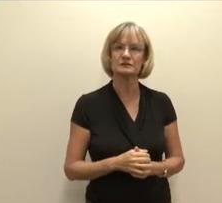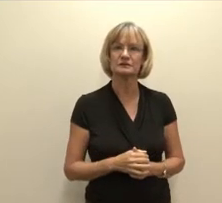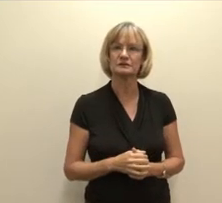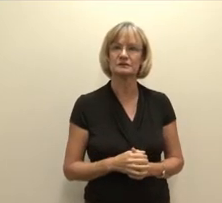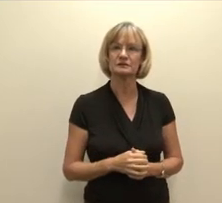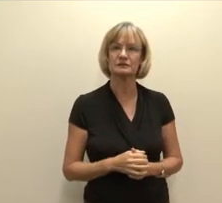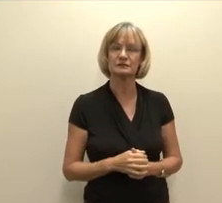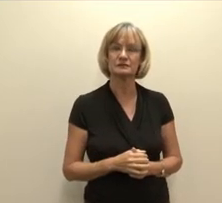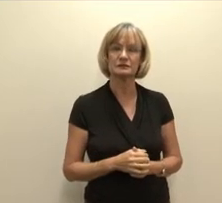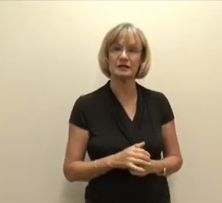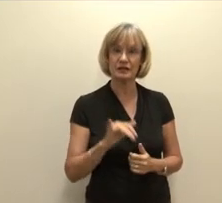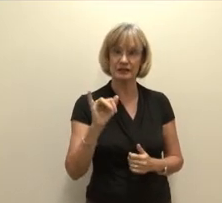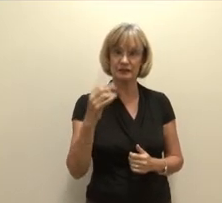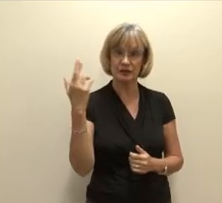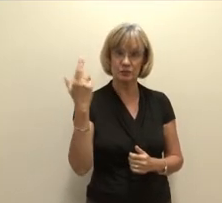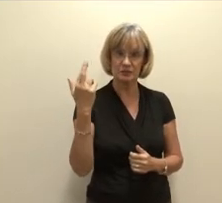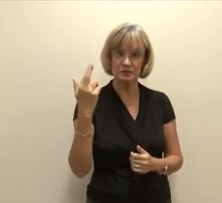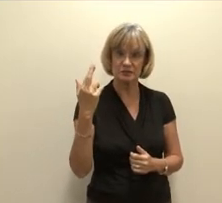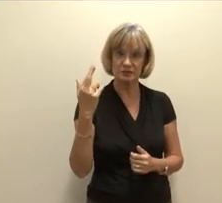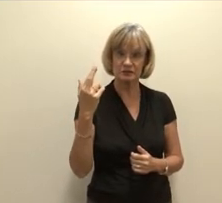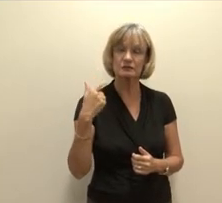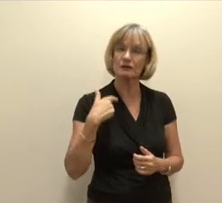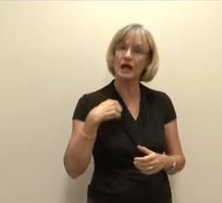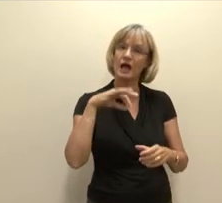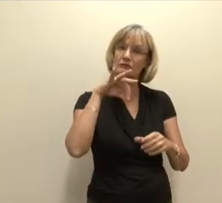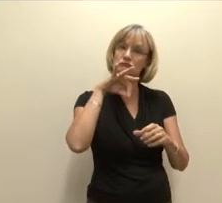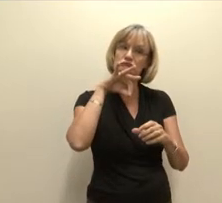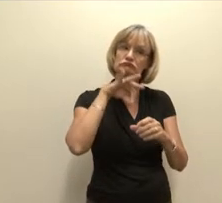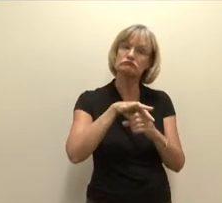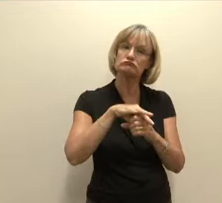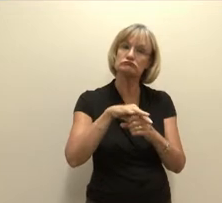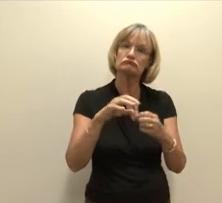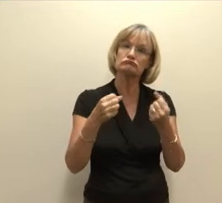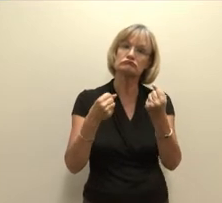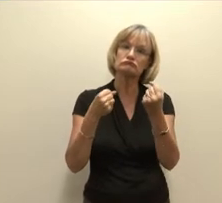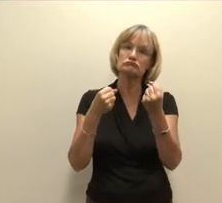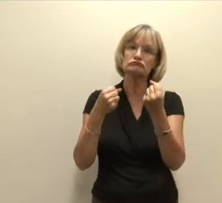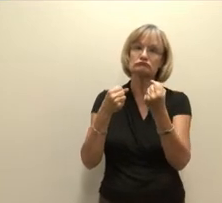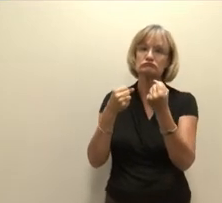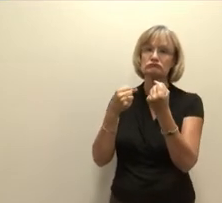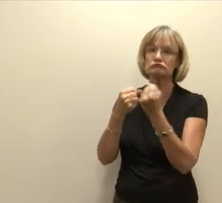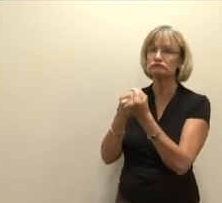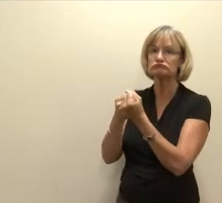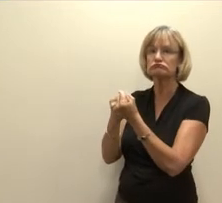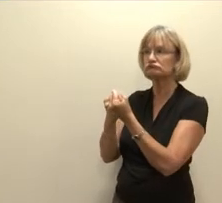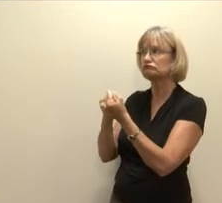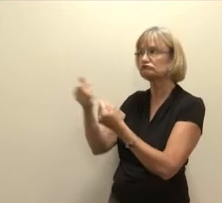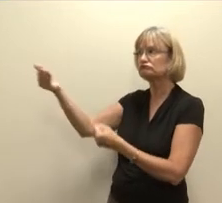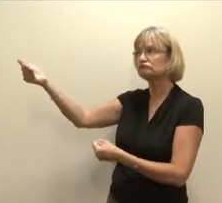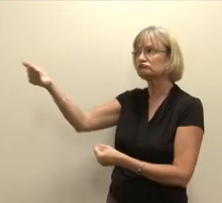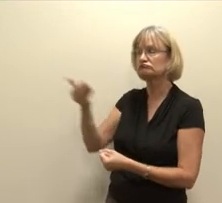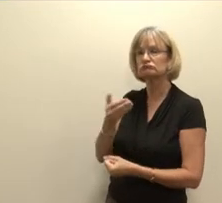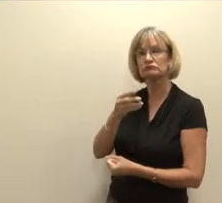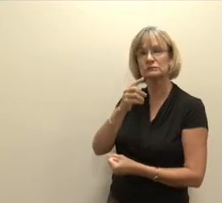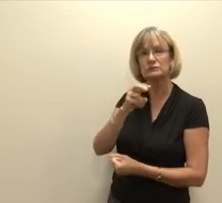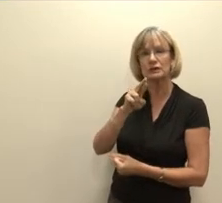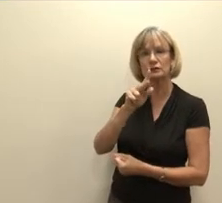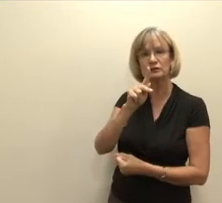And for that reason, I voted for Dr. Kincannon to be our lone finalist.